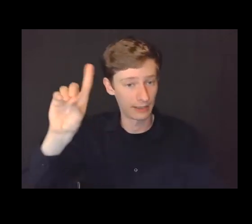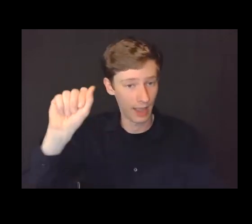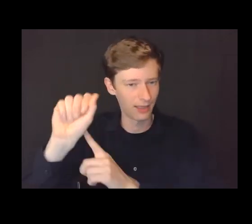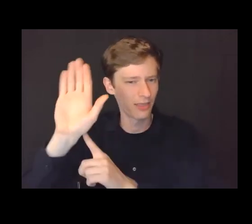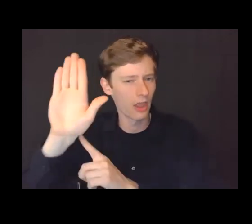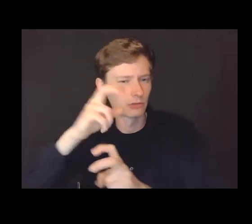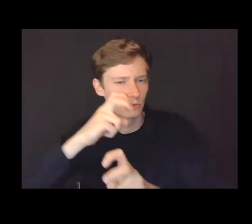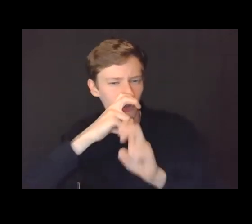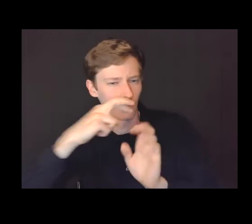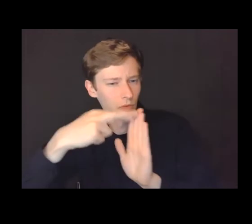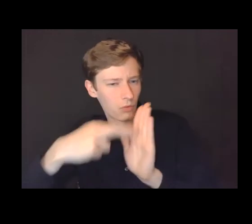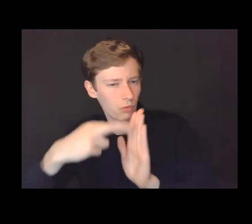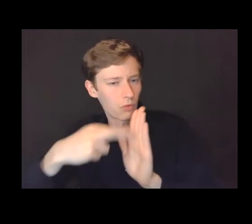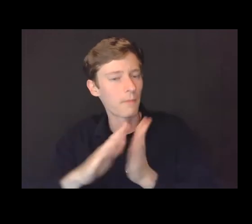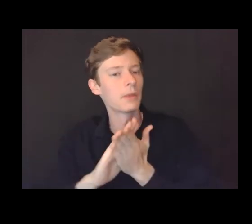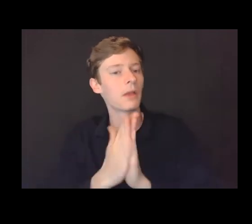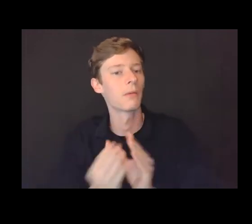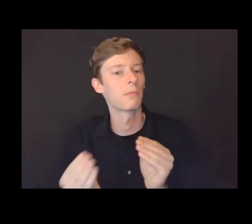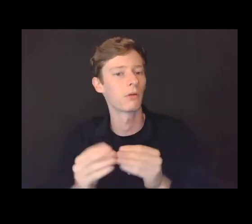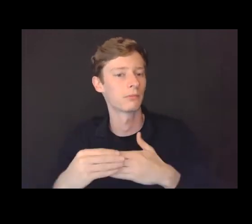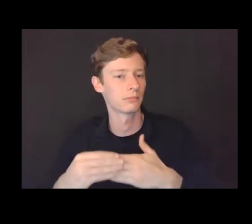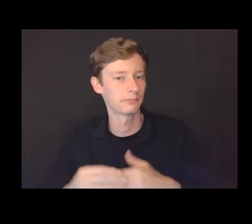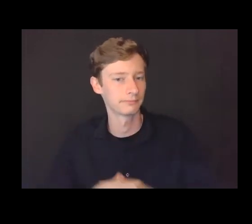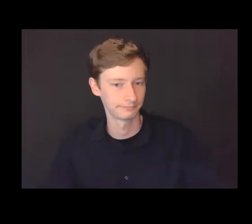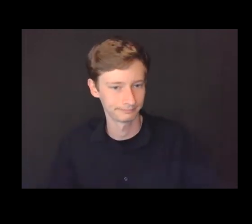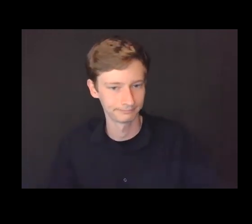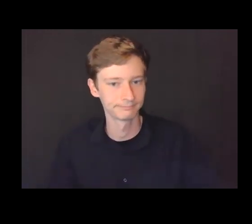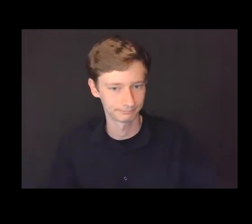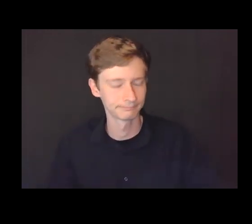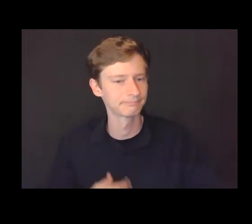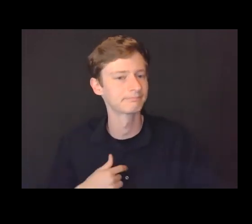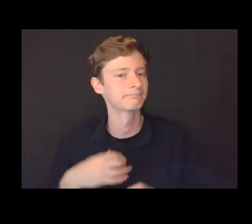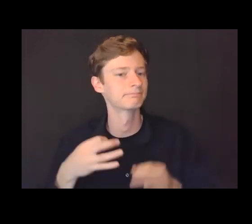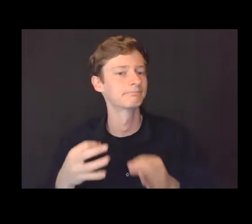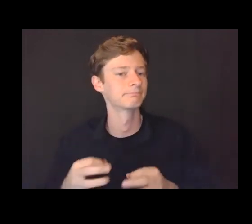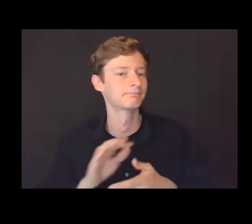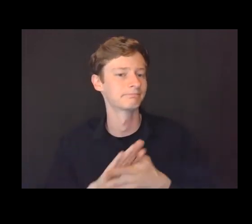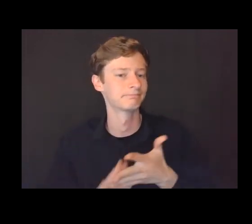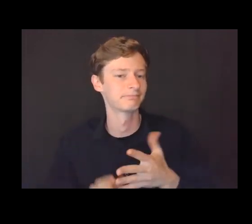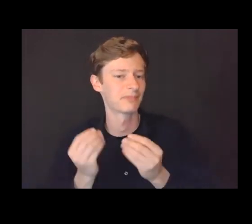And I'm gonna slow down for the interpreter as I share this information.